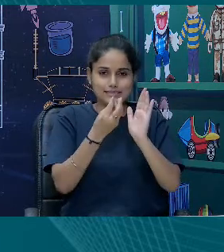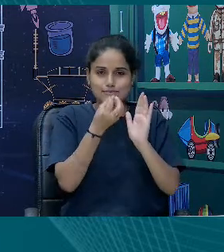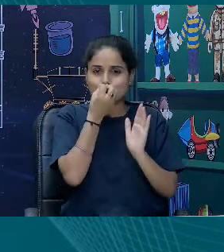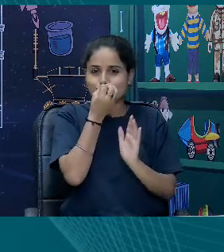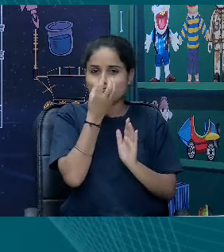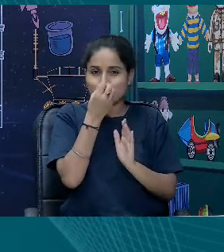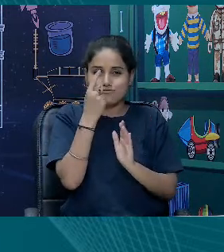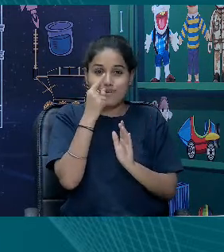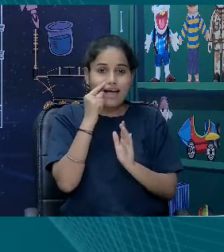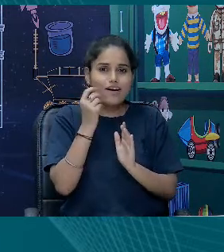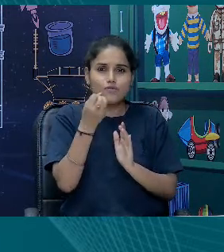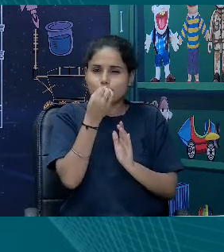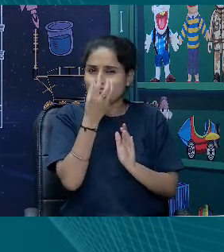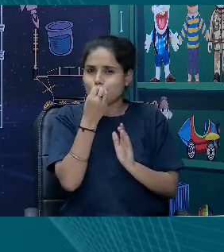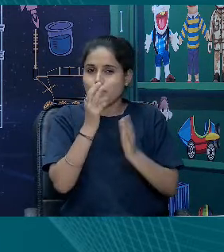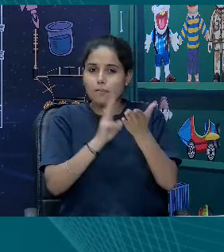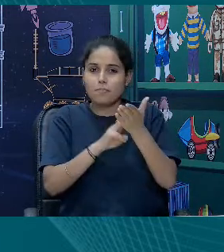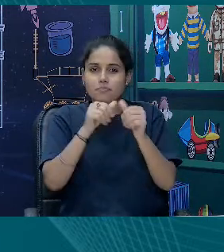marigold flowers.